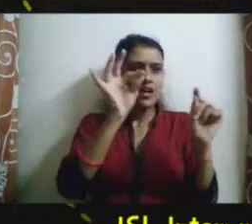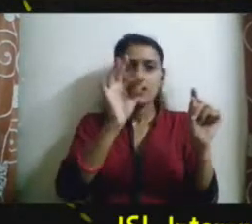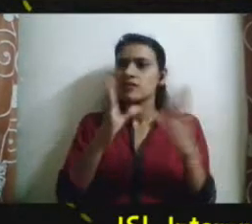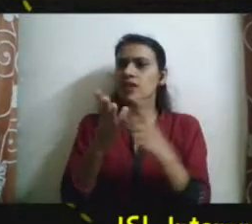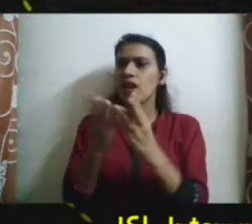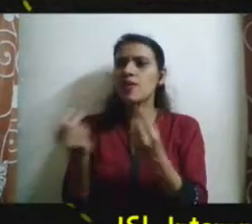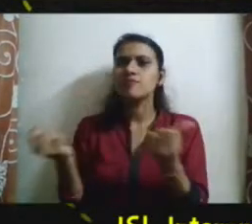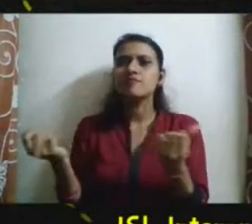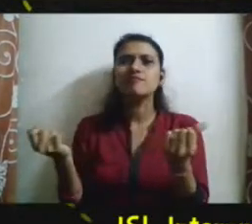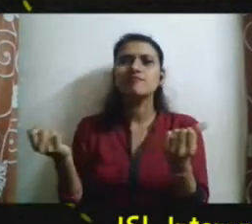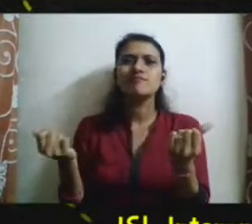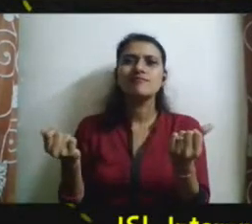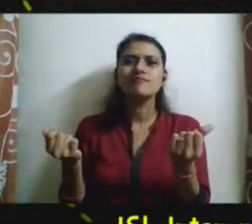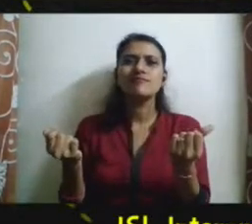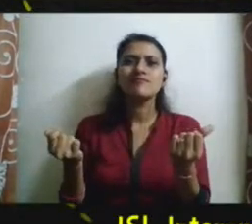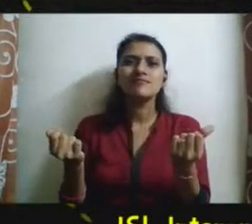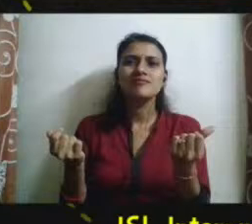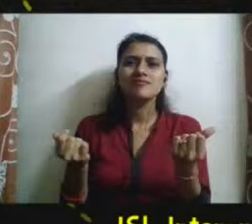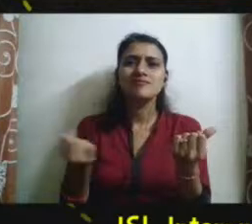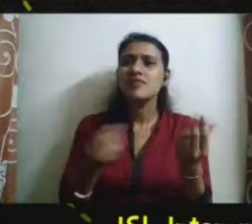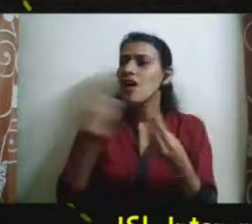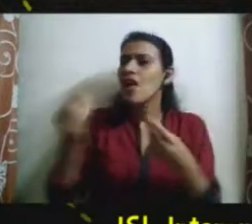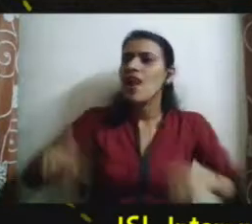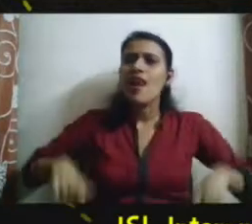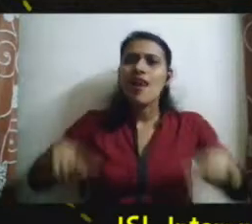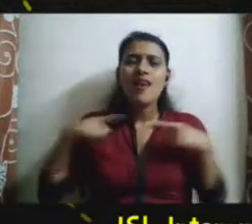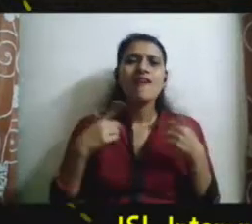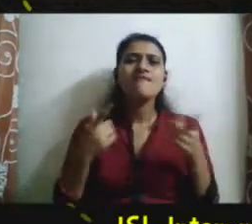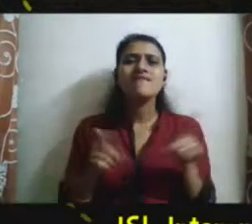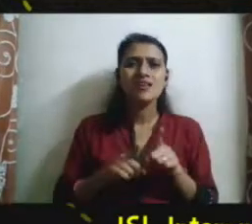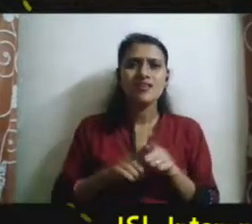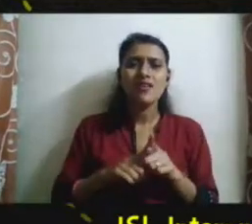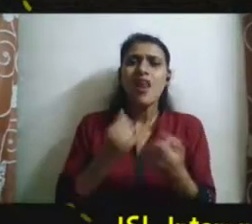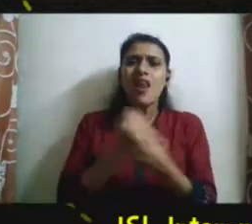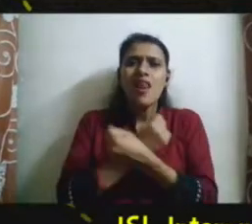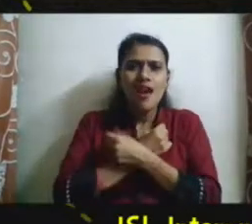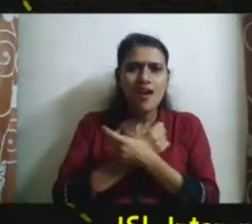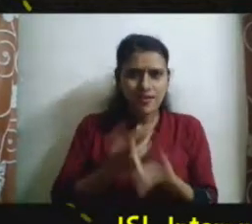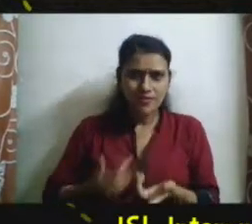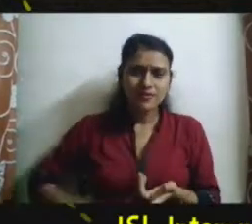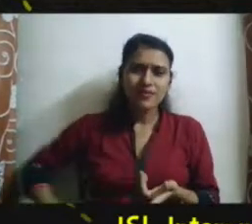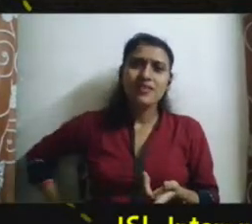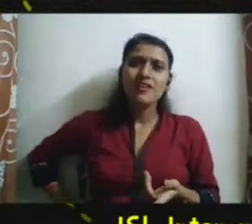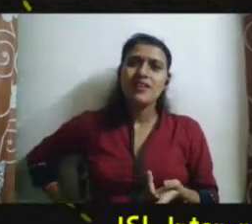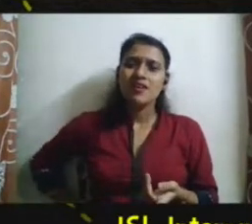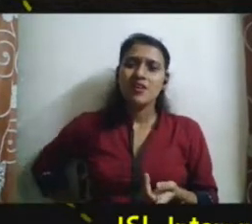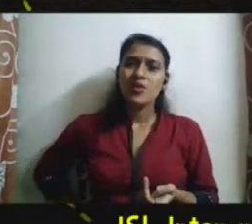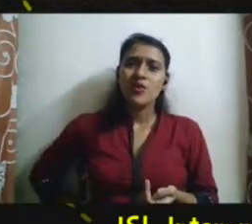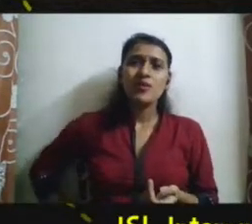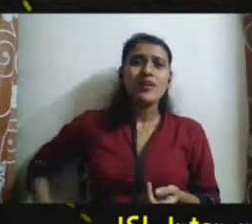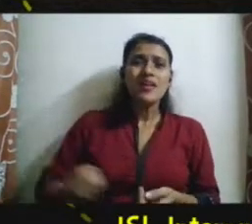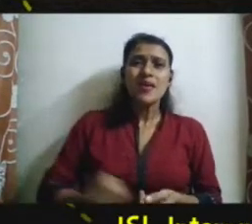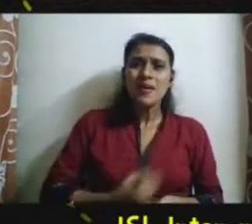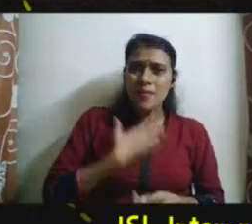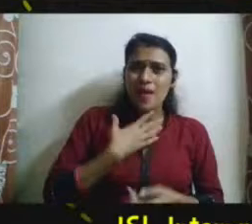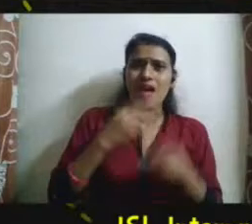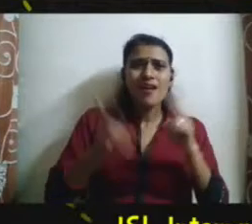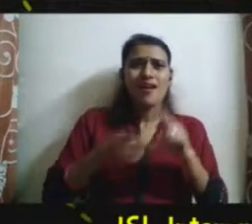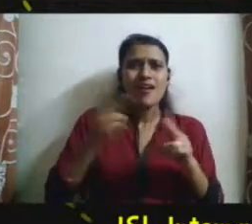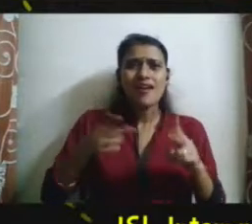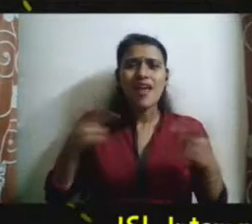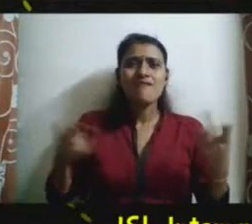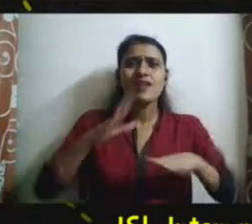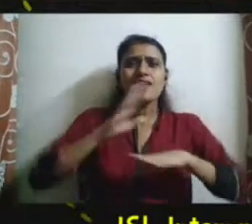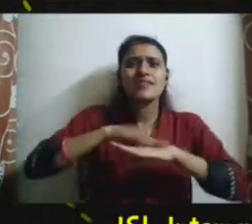that experience into about life, about love, about pleasure, about that momentary